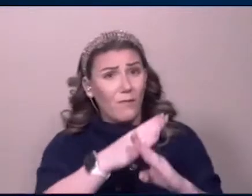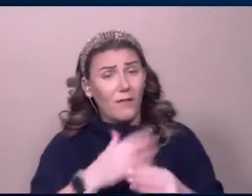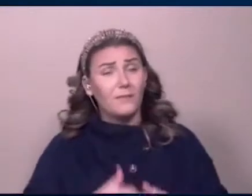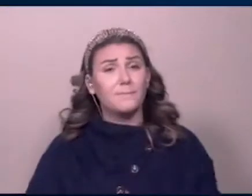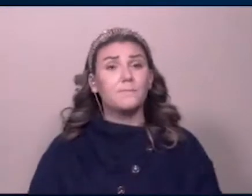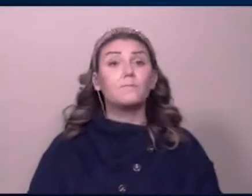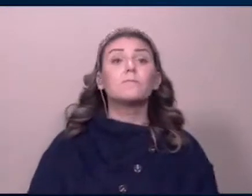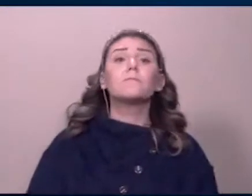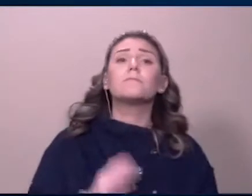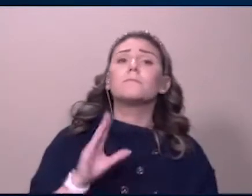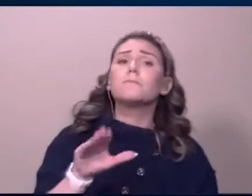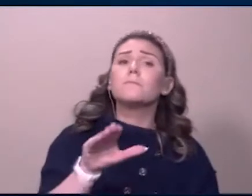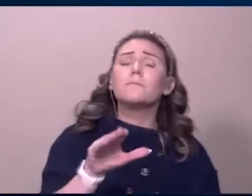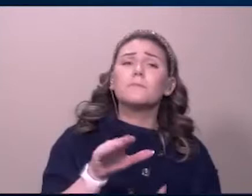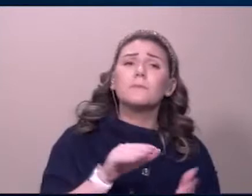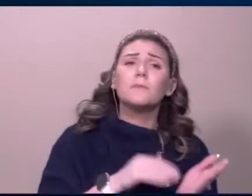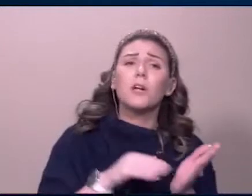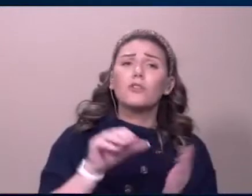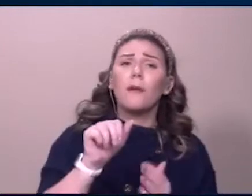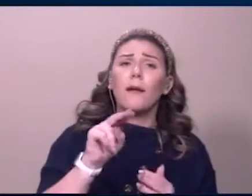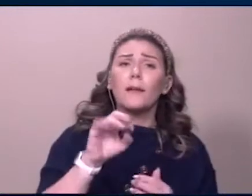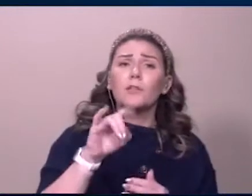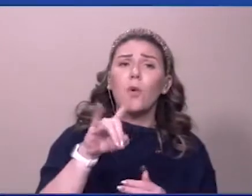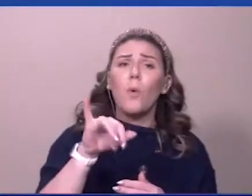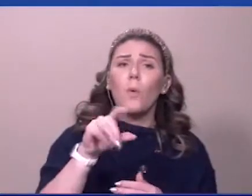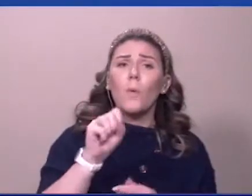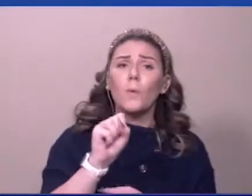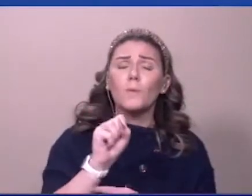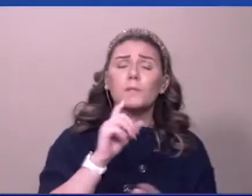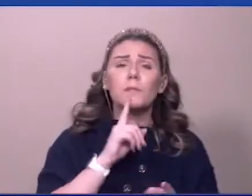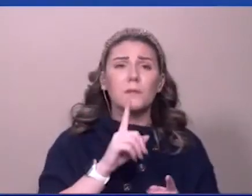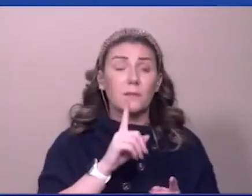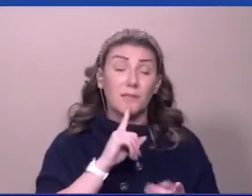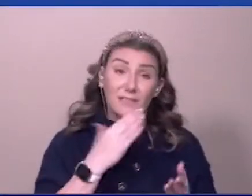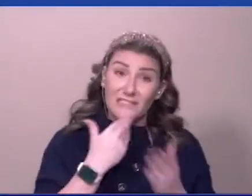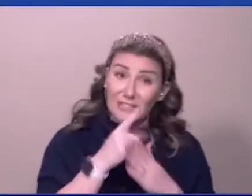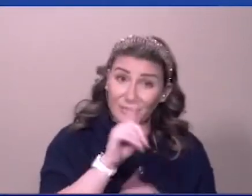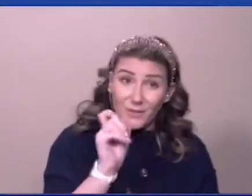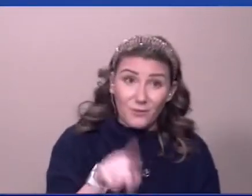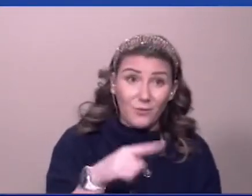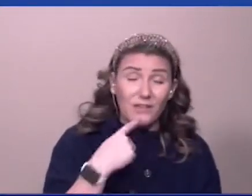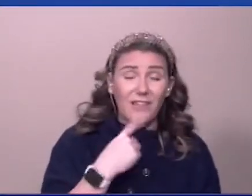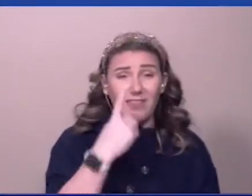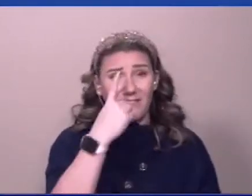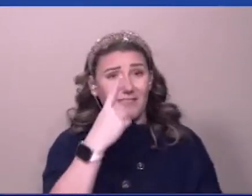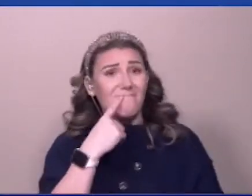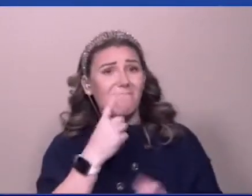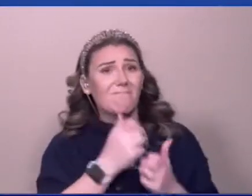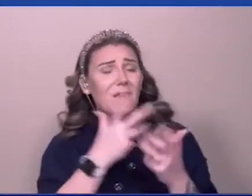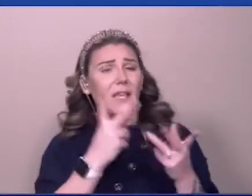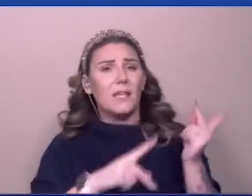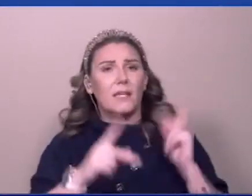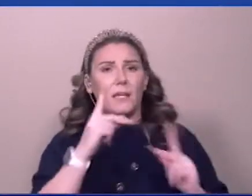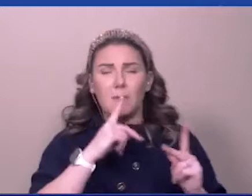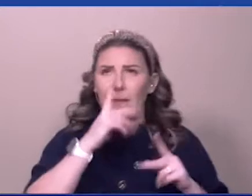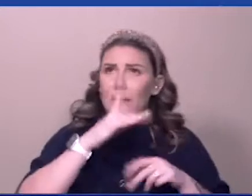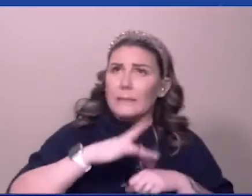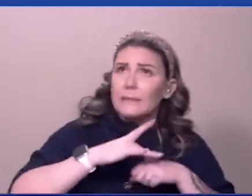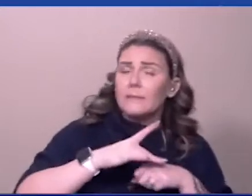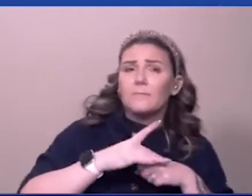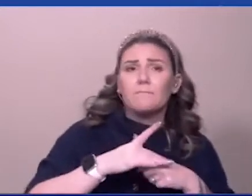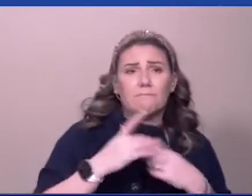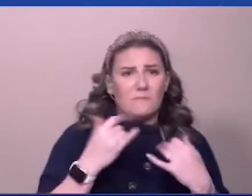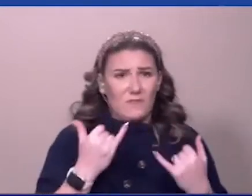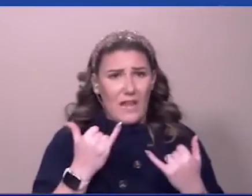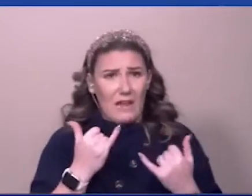Dr. Antonio's thoughts? Yeah, well, actually, it's a very good question. And I think it's on the minds of a lot of people. Well, is there now